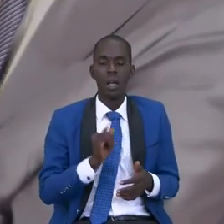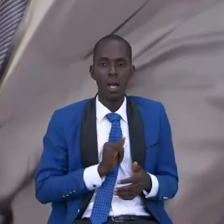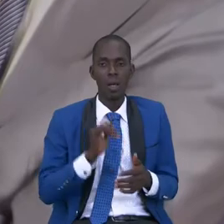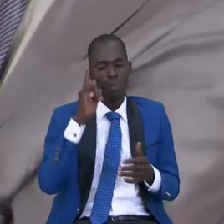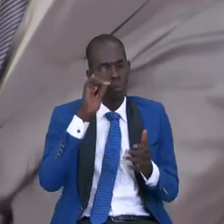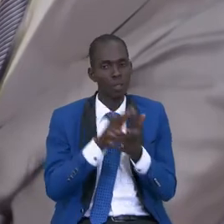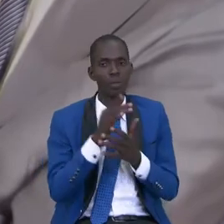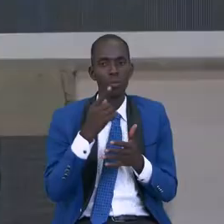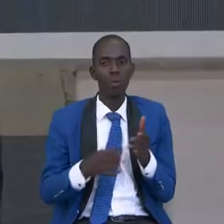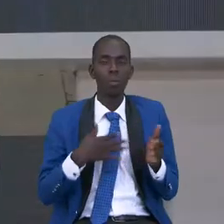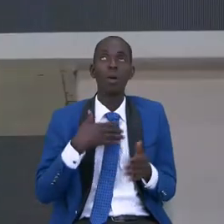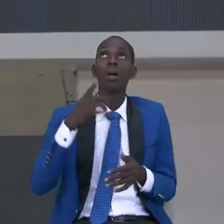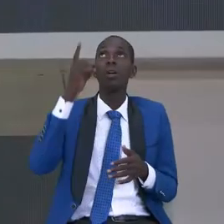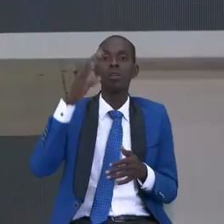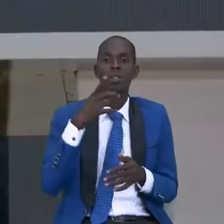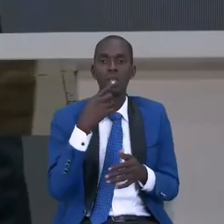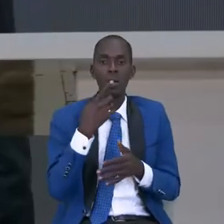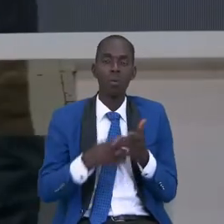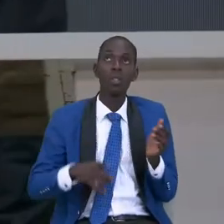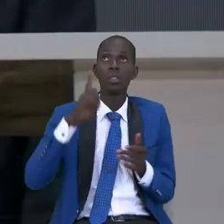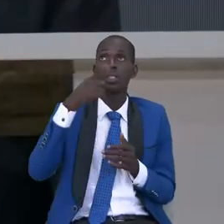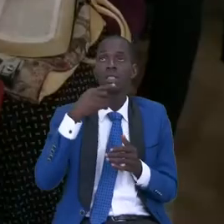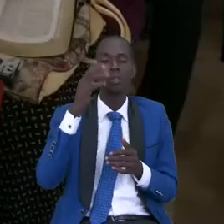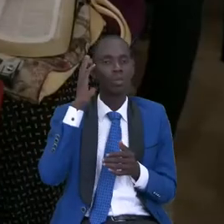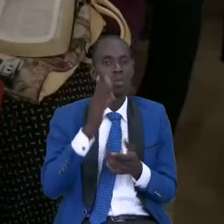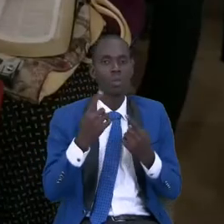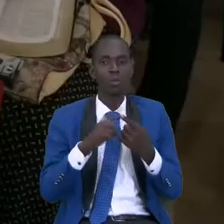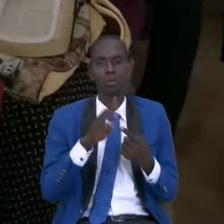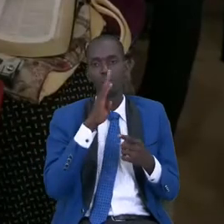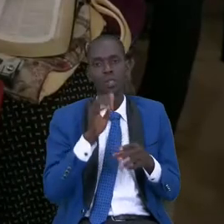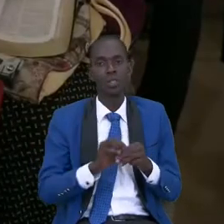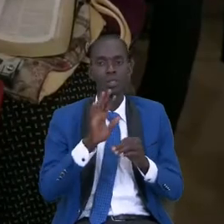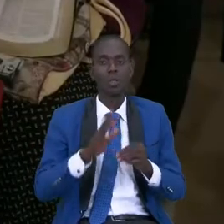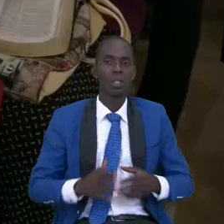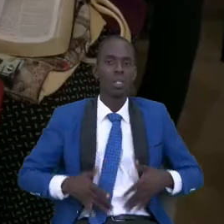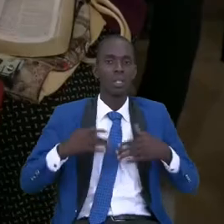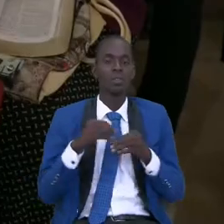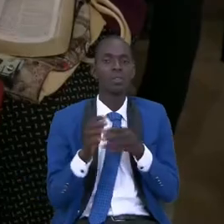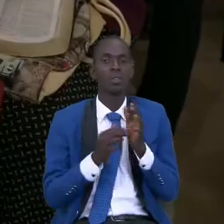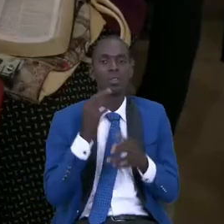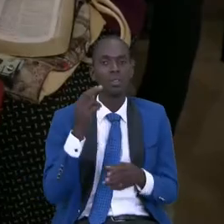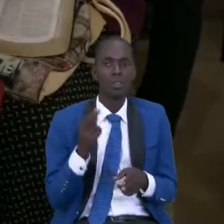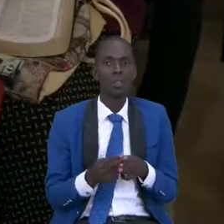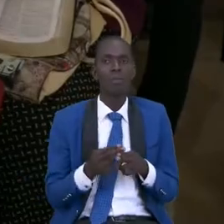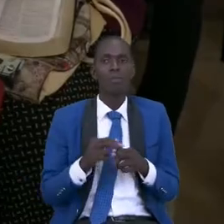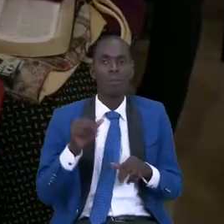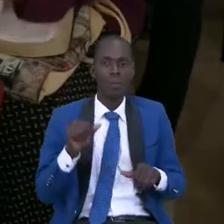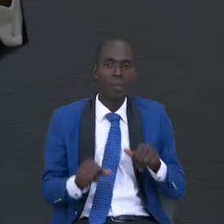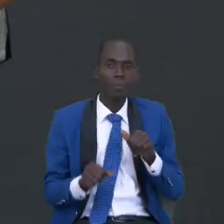what he has said will be fulfilled in your life in Jesus' name. Unbelief